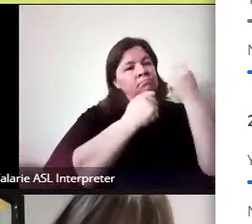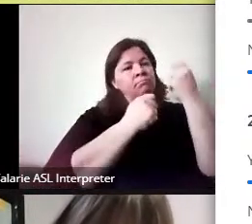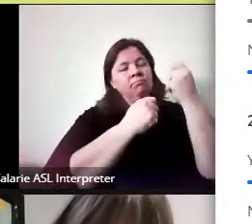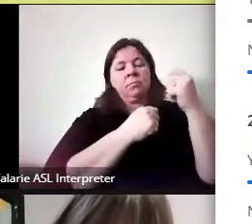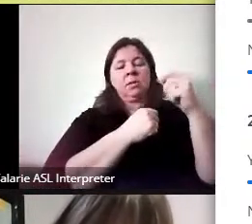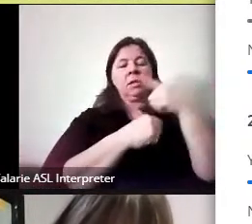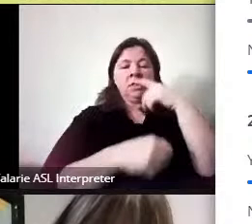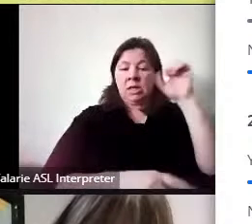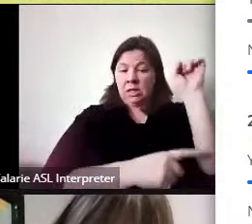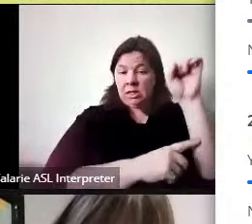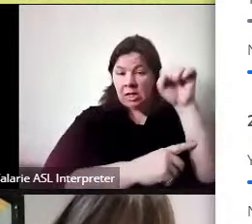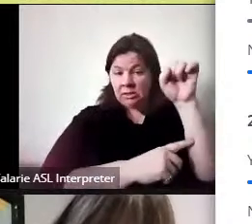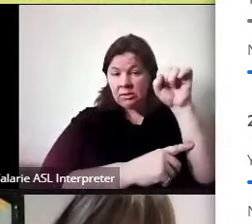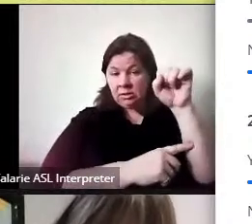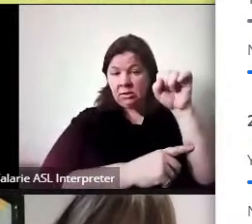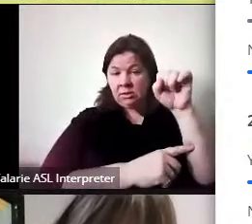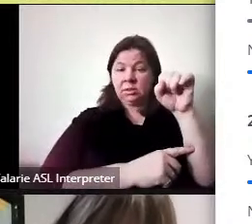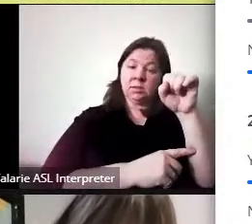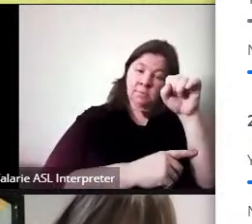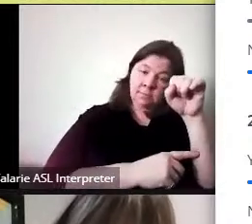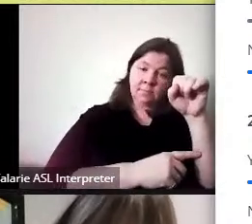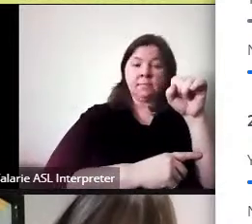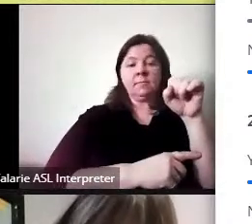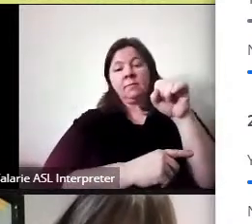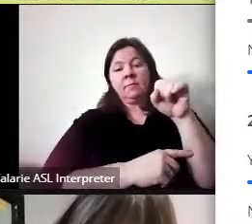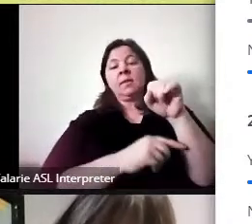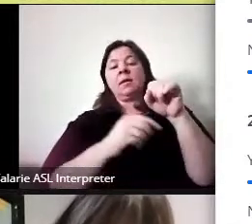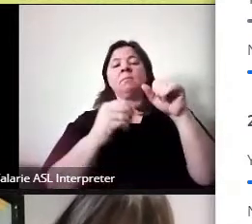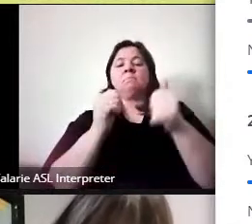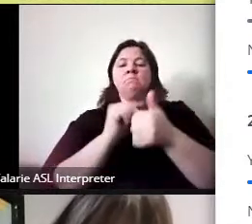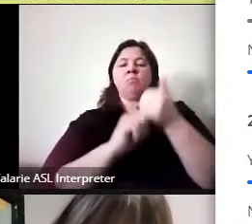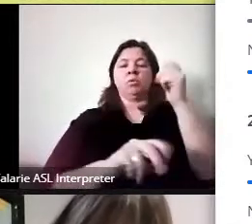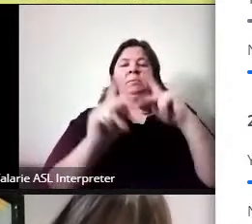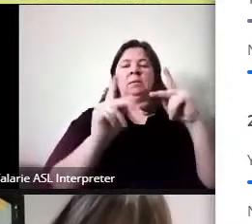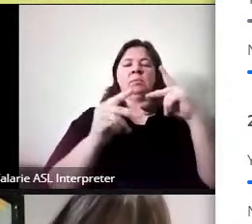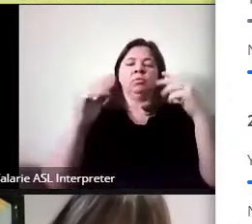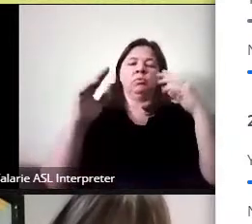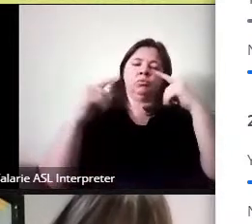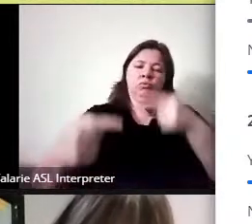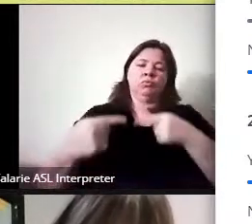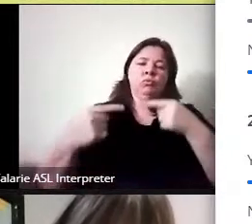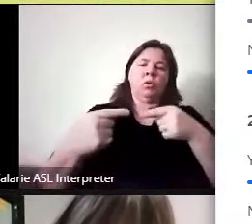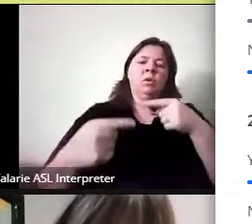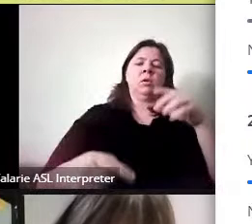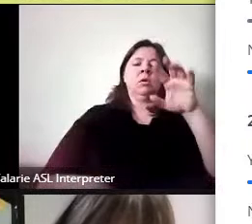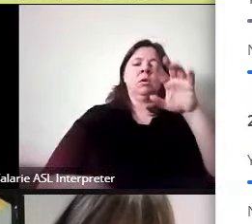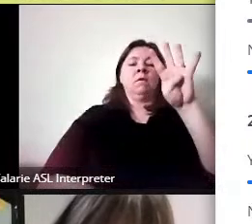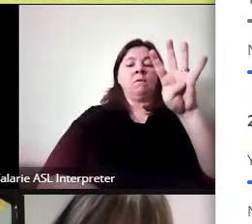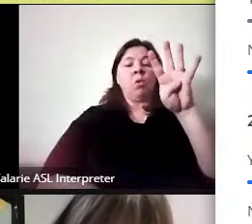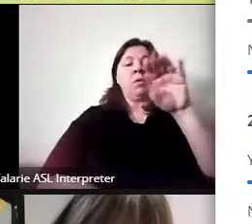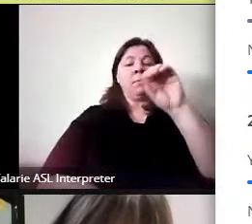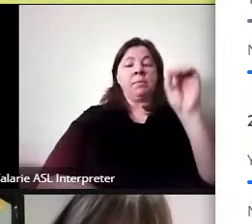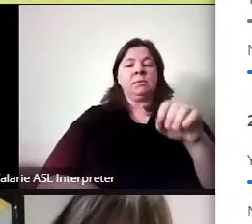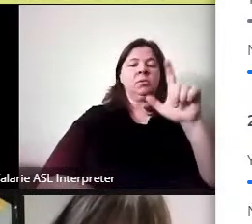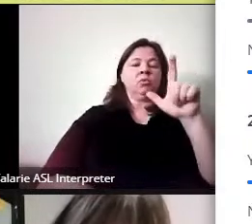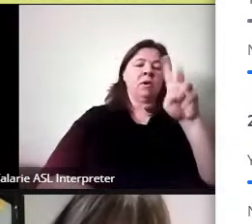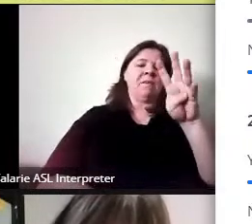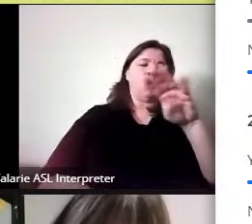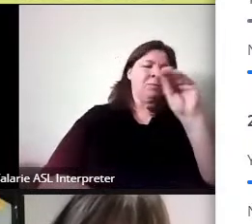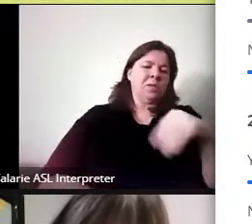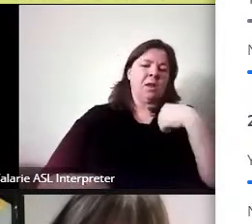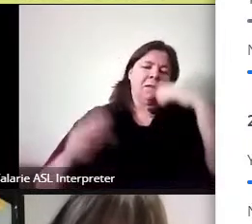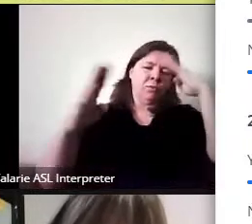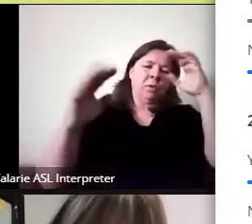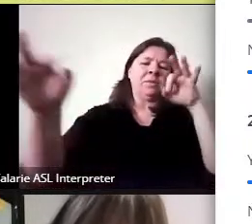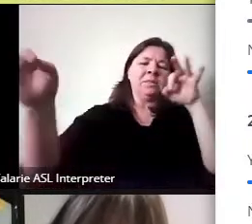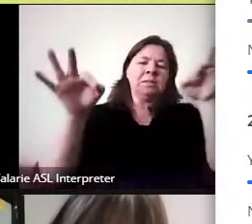yes, that's a minority. 4 people at 24% have trouble explaining